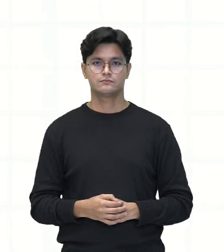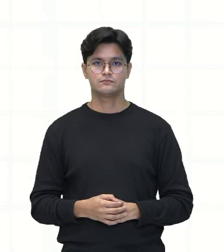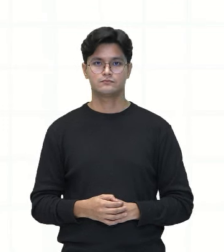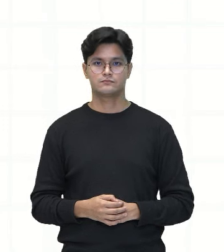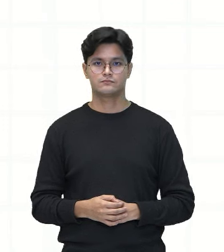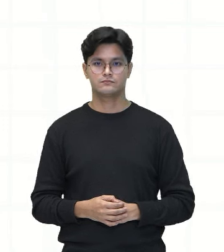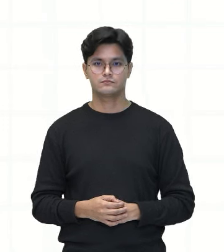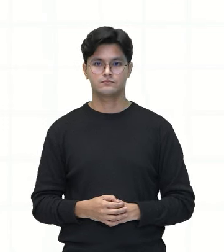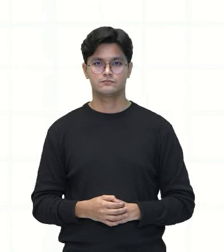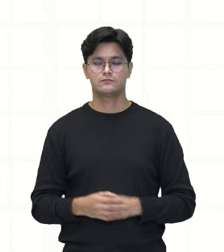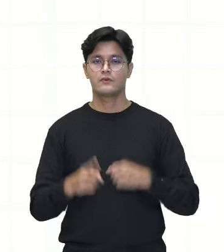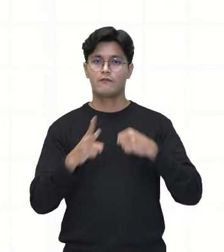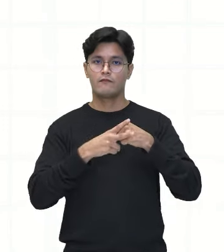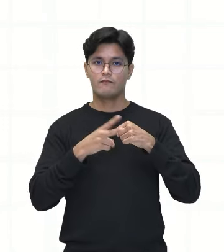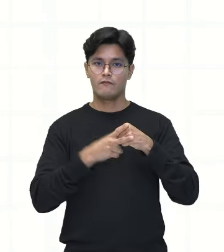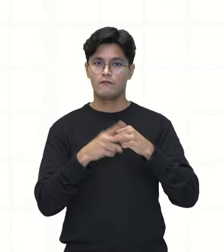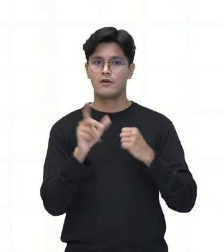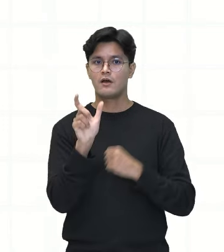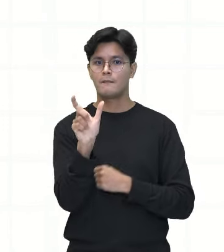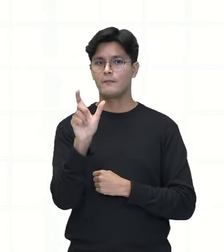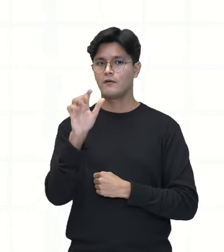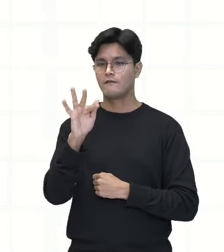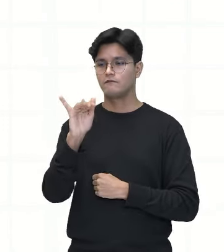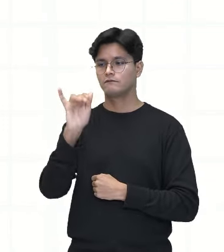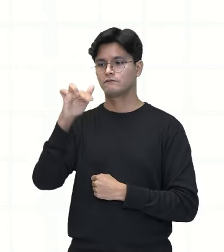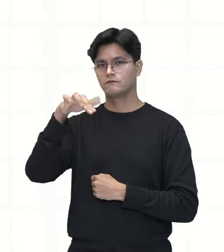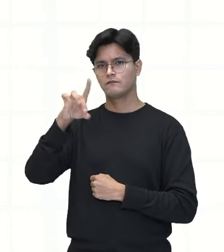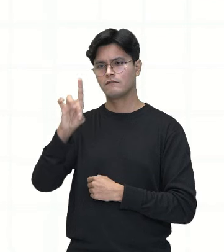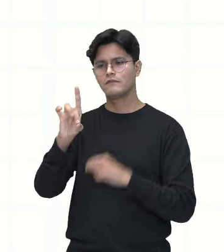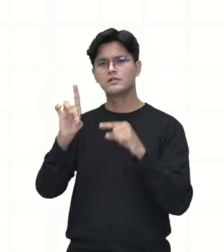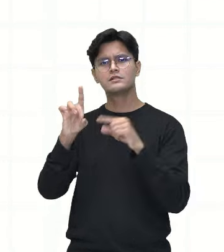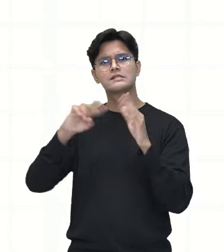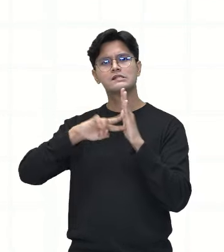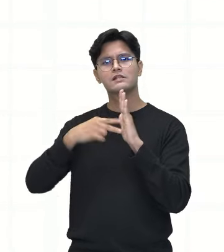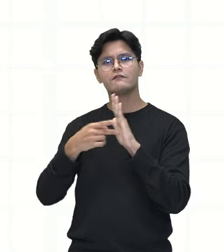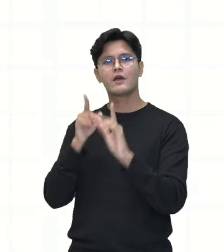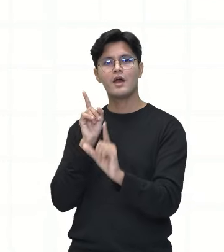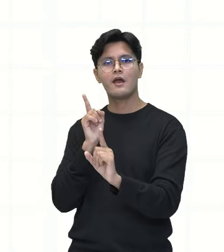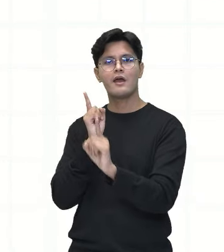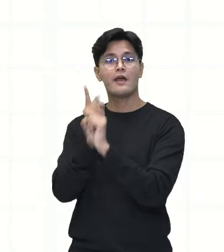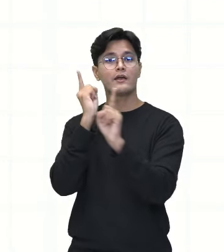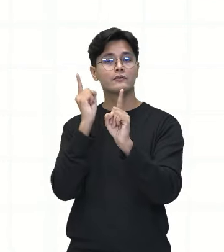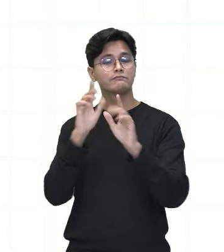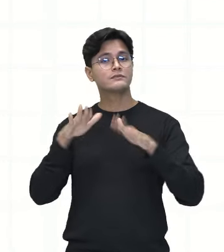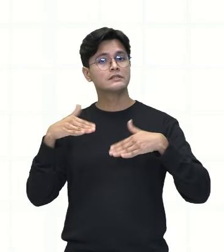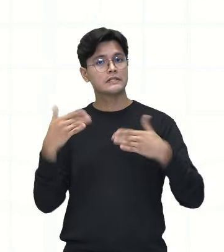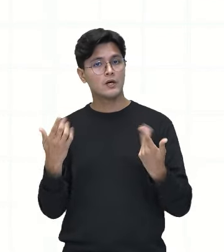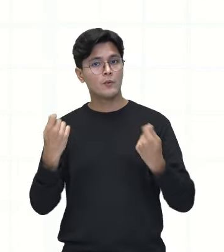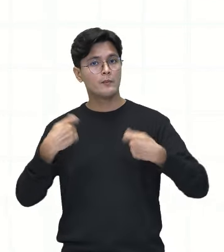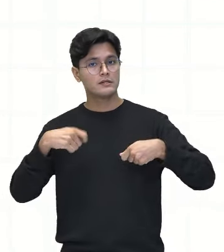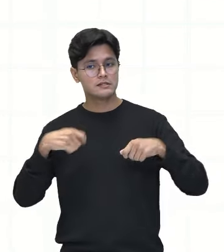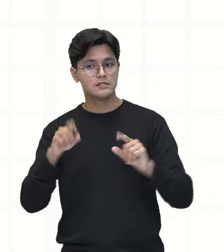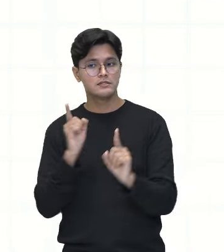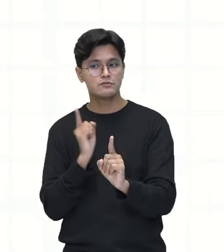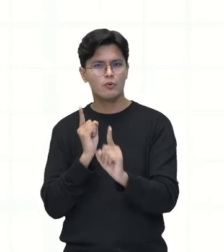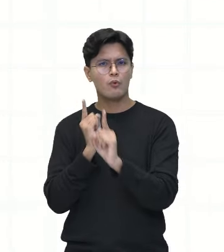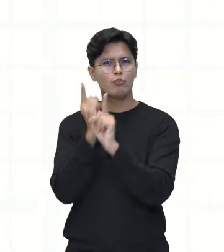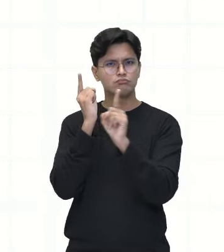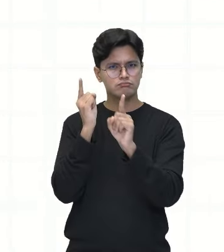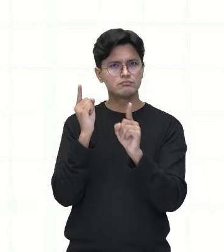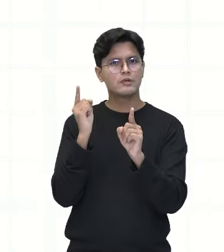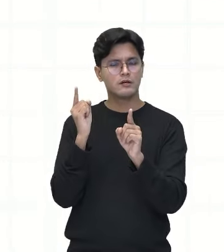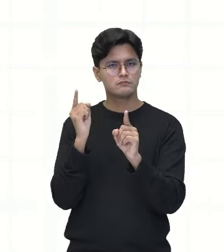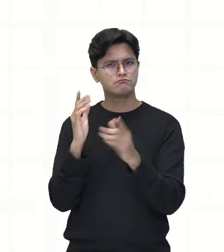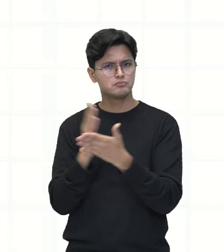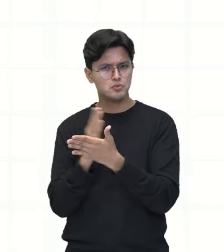it. O verbo find é encontrar. Então, tem alguma coisa misteriosa a respeito dessas meias, não é? I did